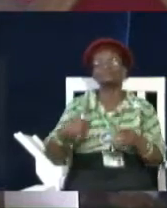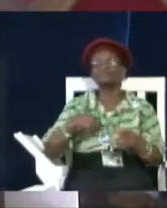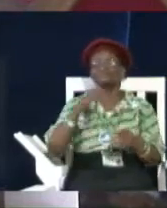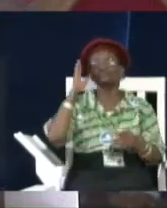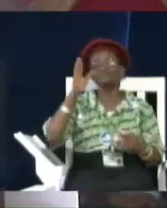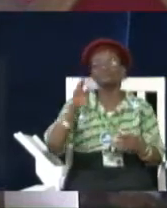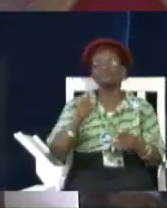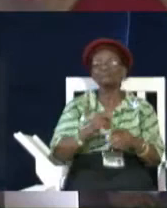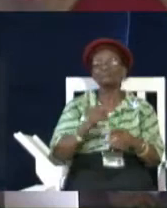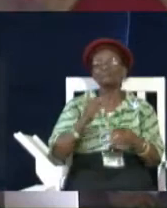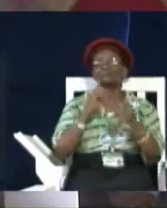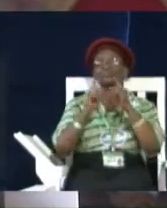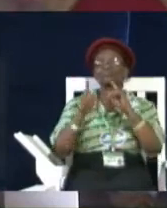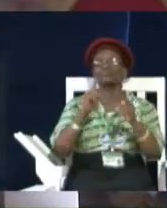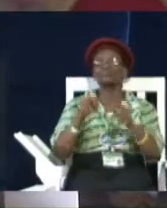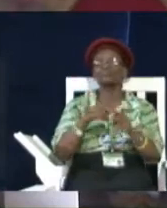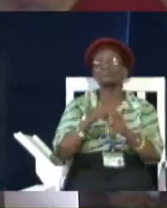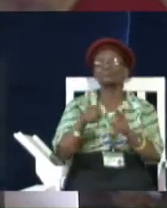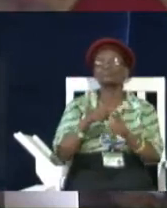briefly.